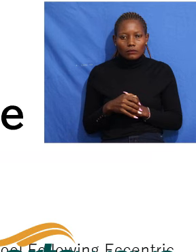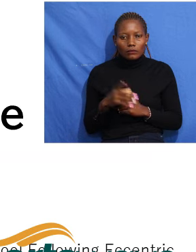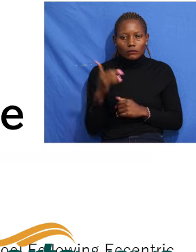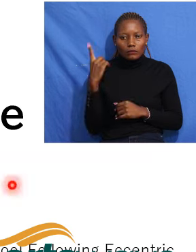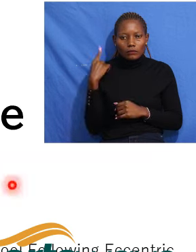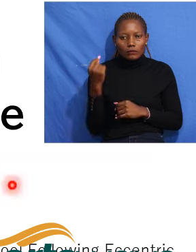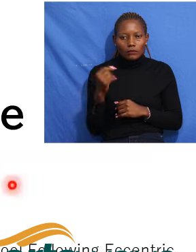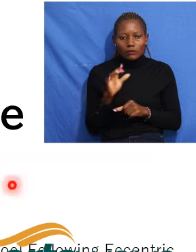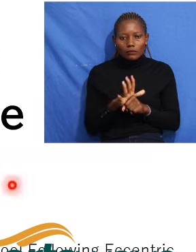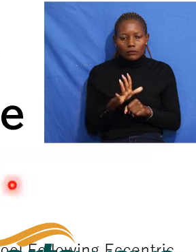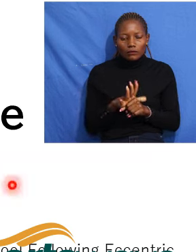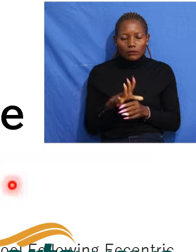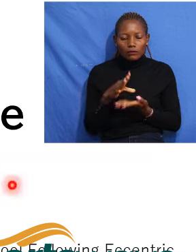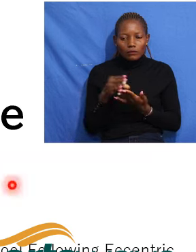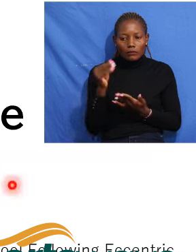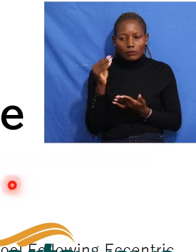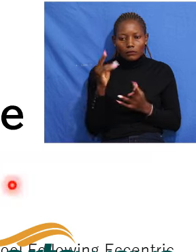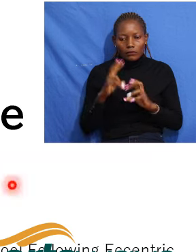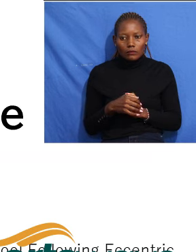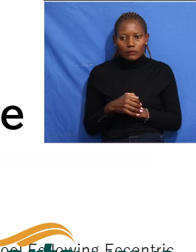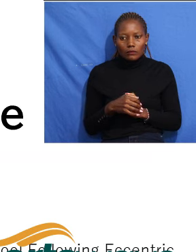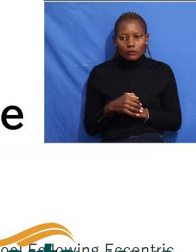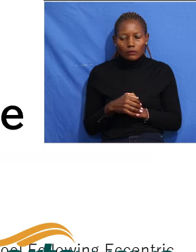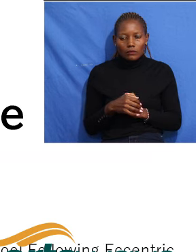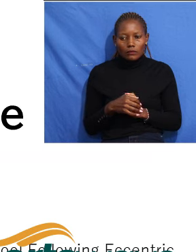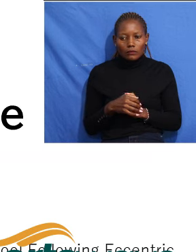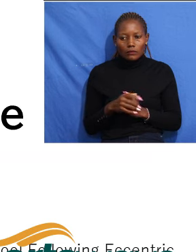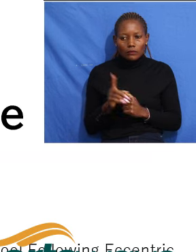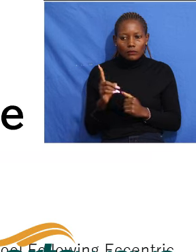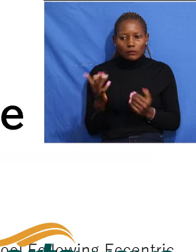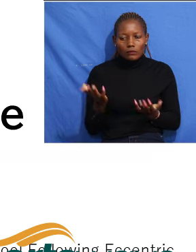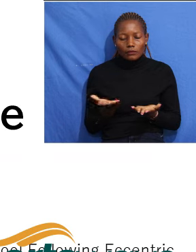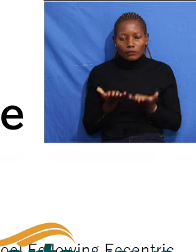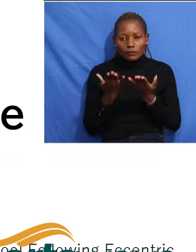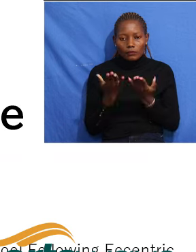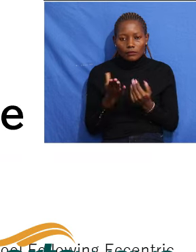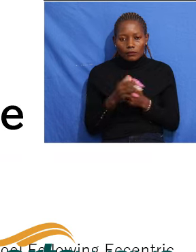Recently, many studies are done for foam roll. Improves